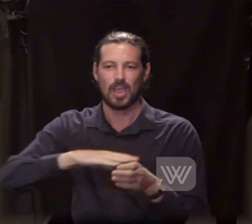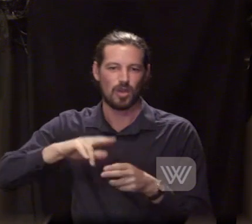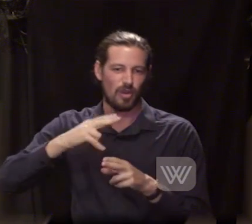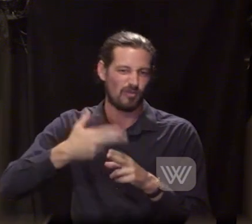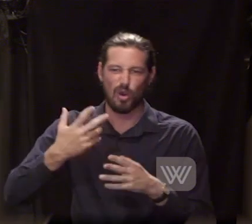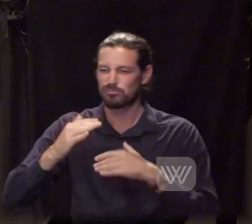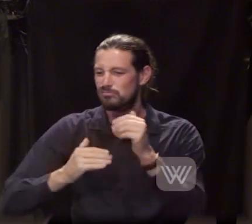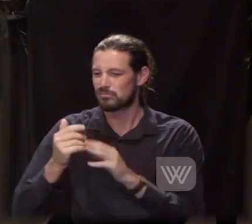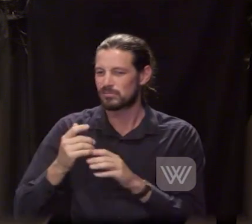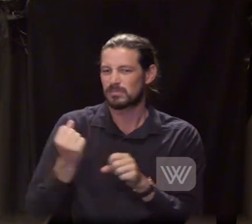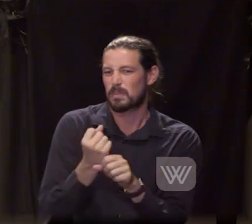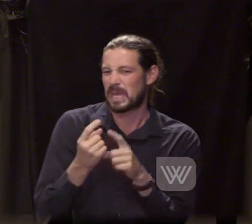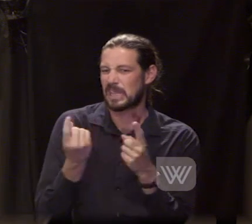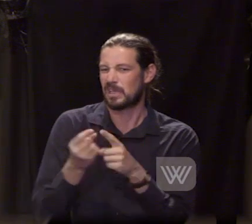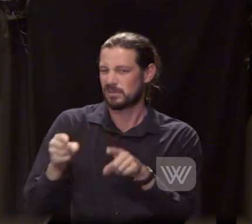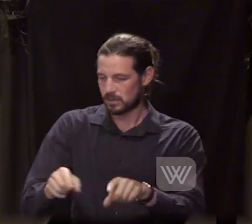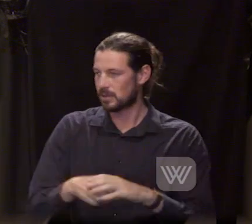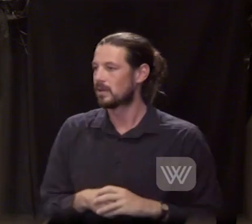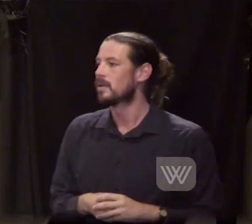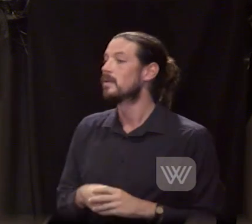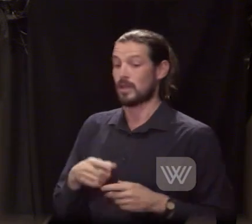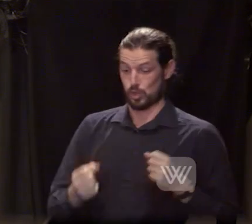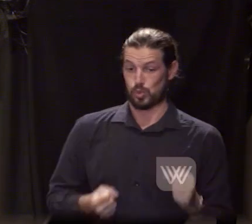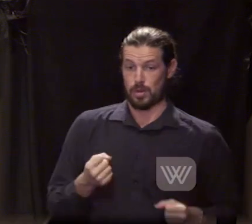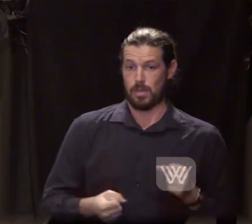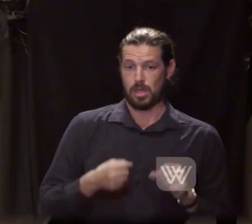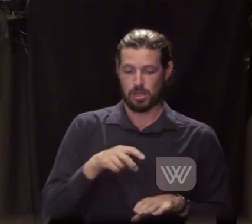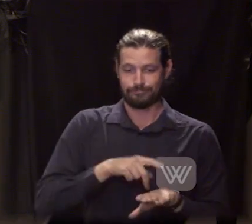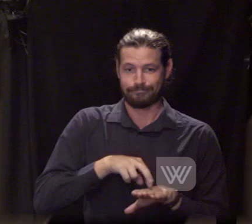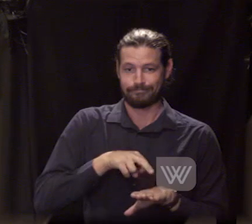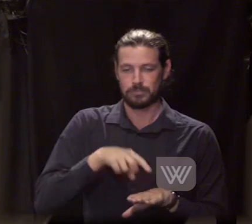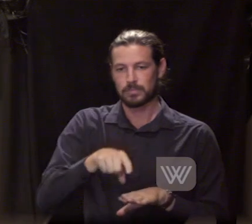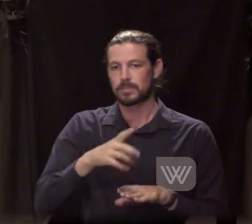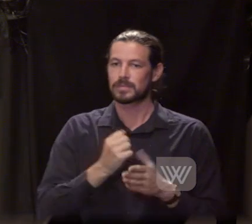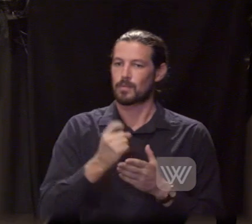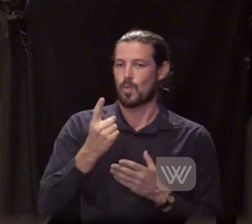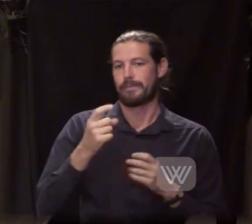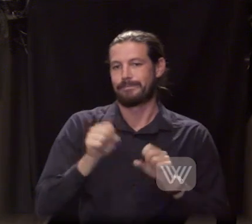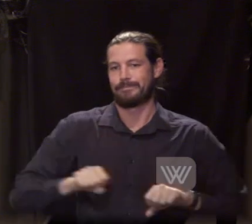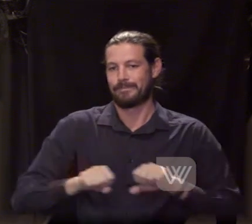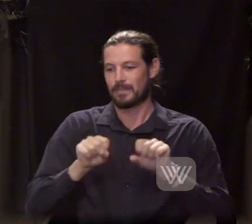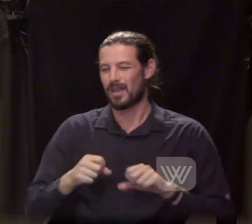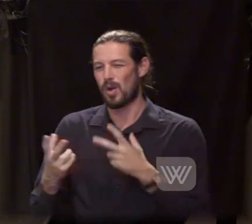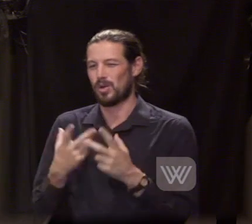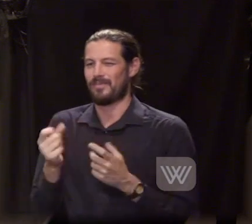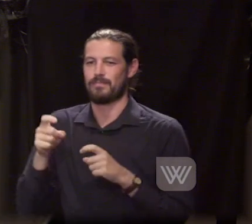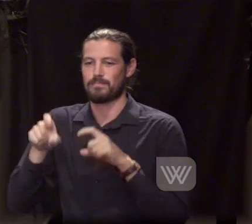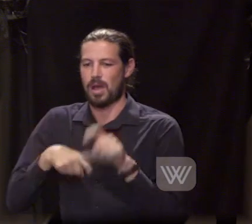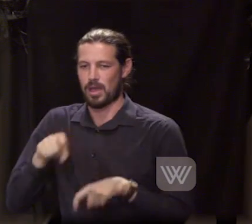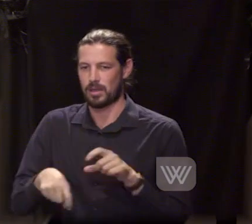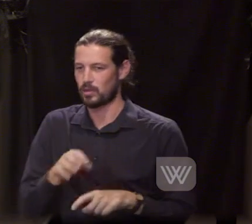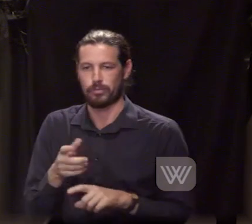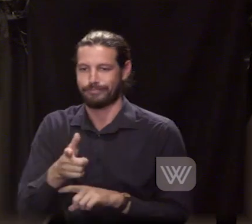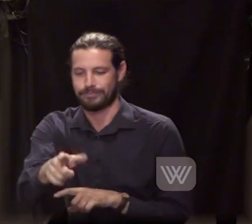we had a treadmill. That was the major exercise equipment we had. We also had a stationary bicycle, but that wasn't really exercise.